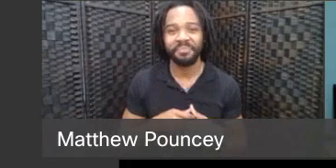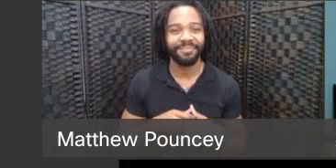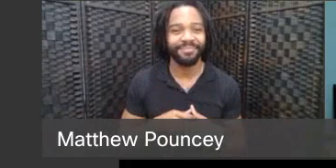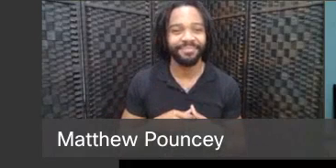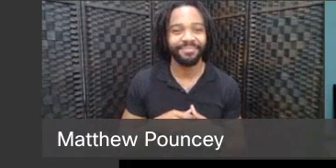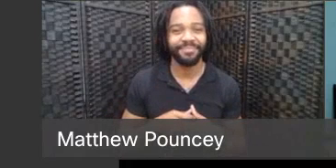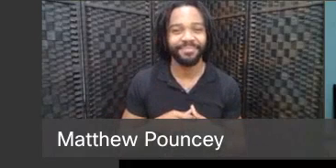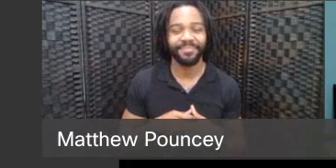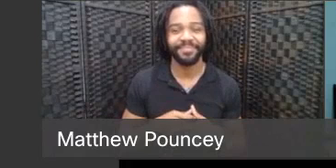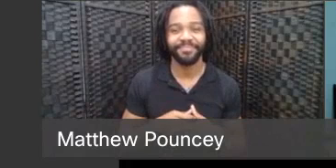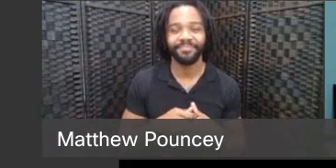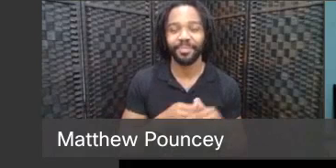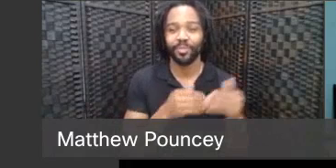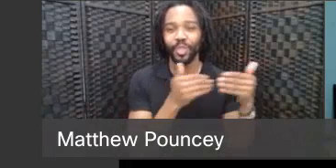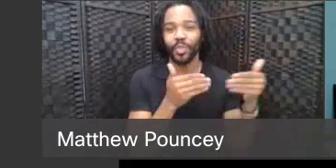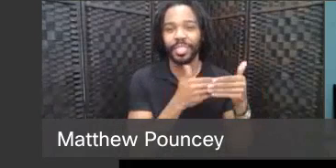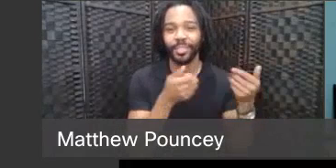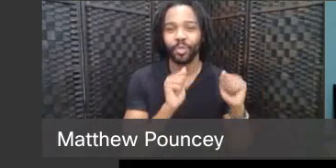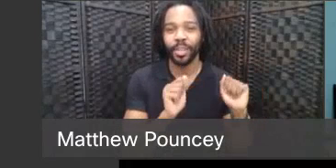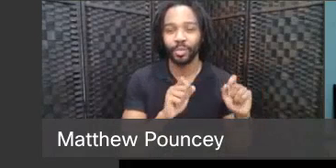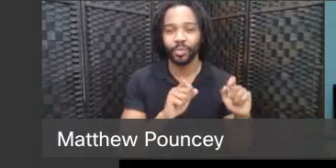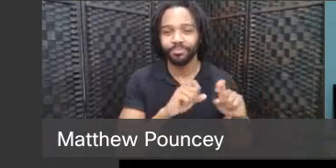just trying to move something out of my way.